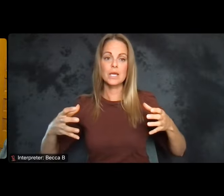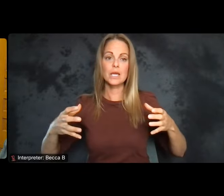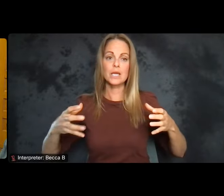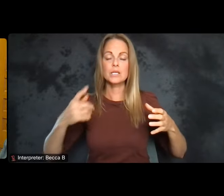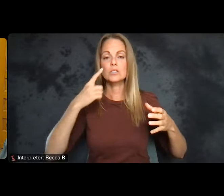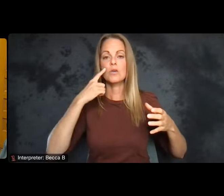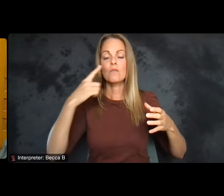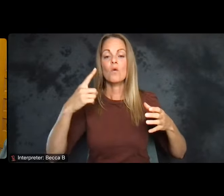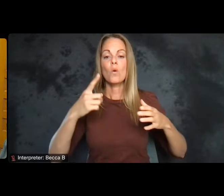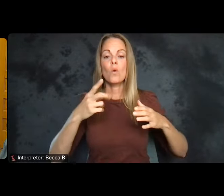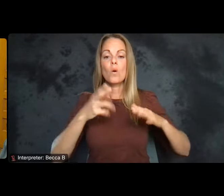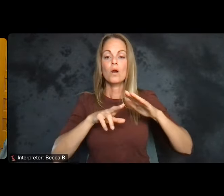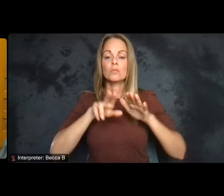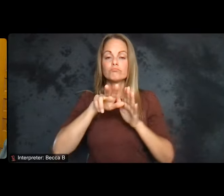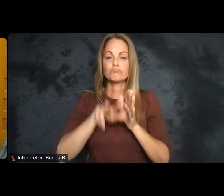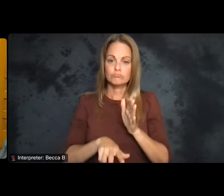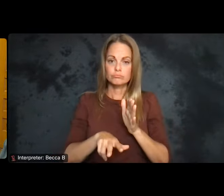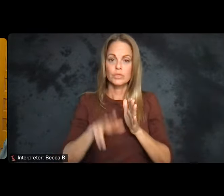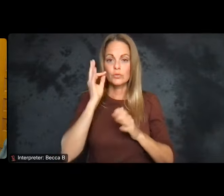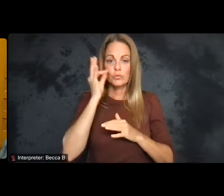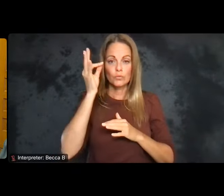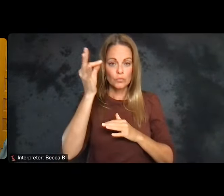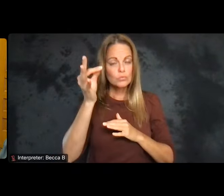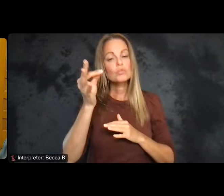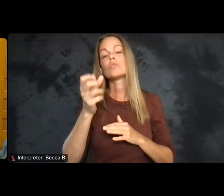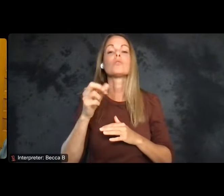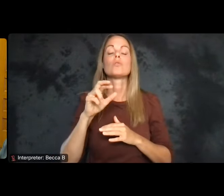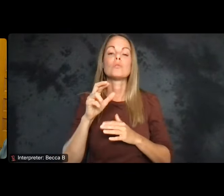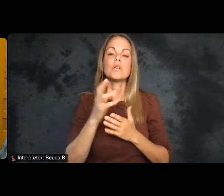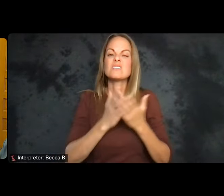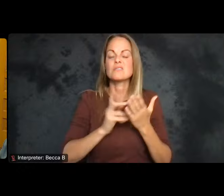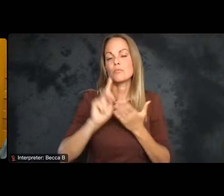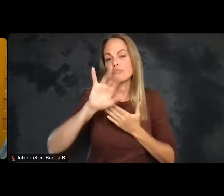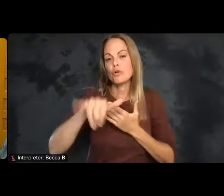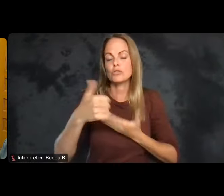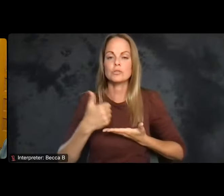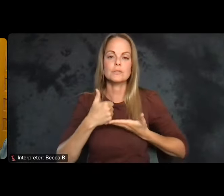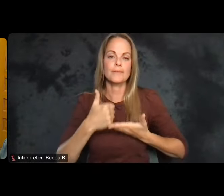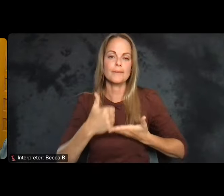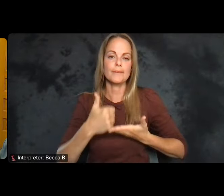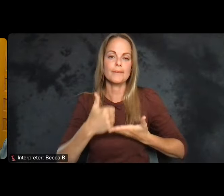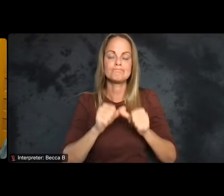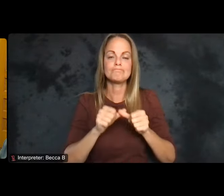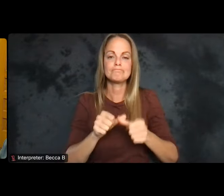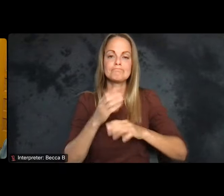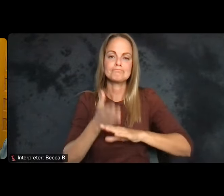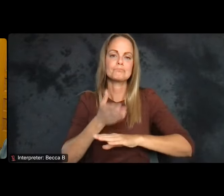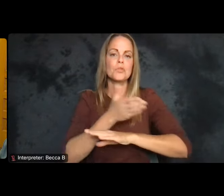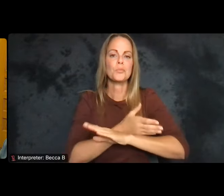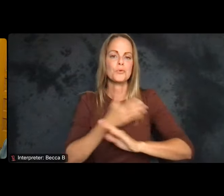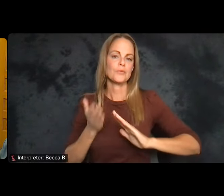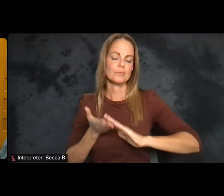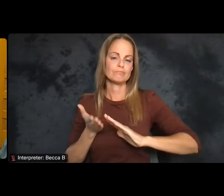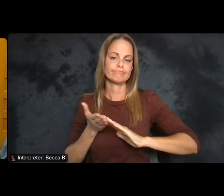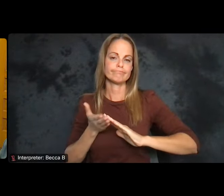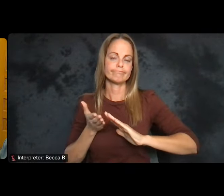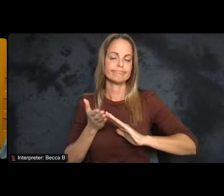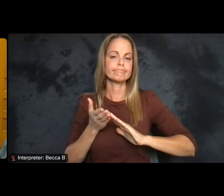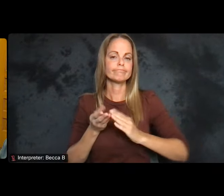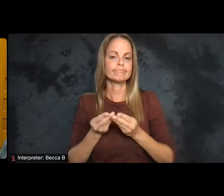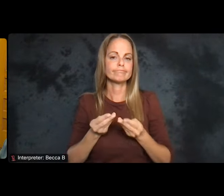the future, as well as some projects that just help with the enhancement of the operations there at those facilities.